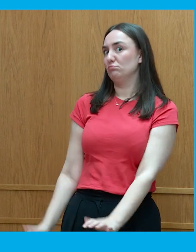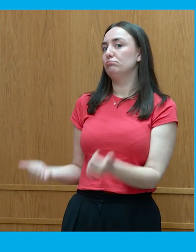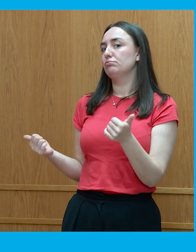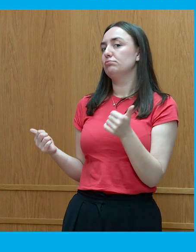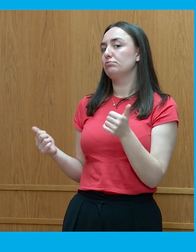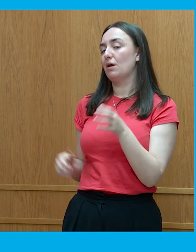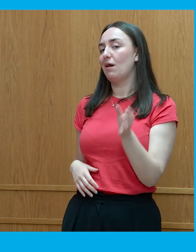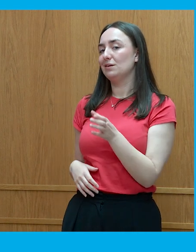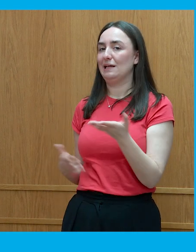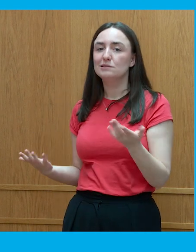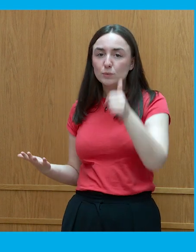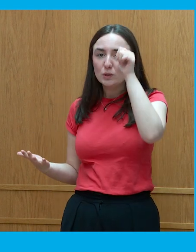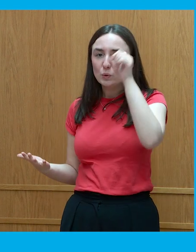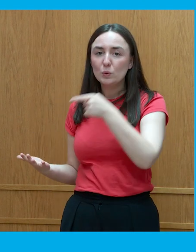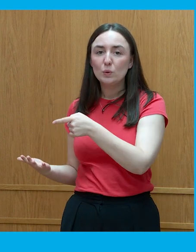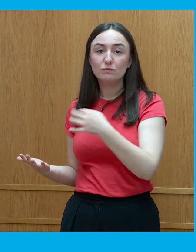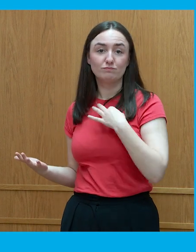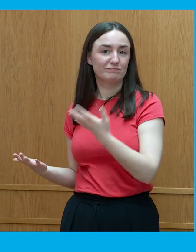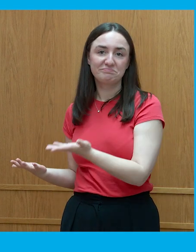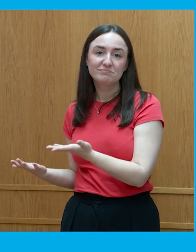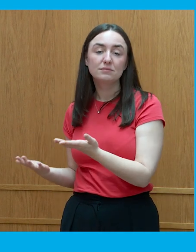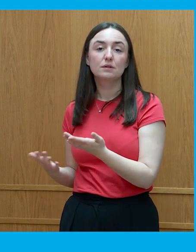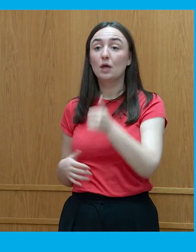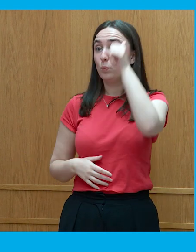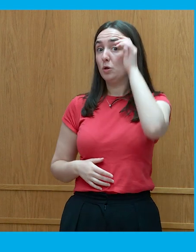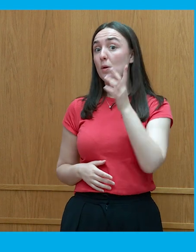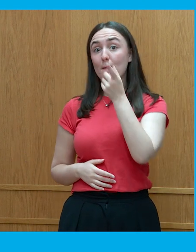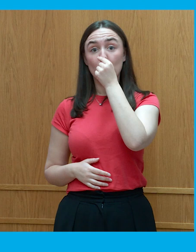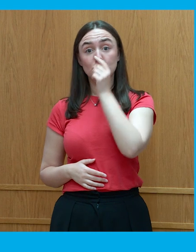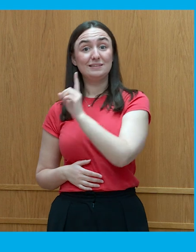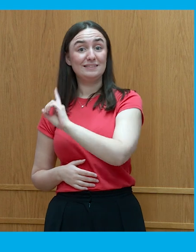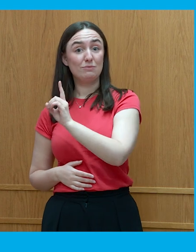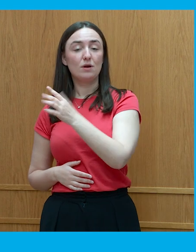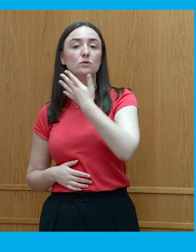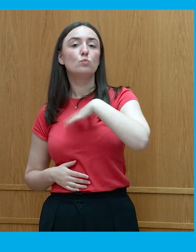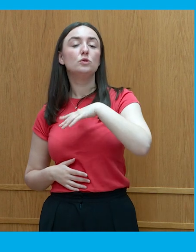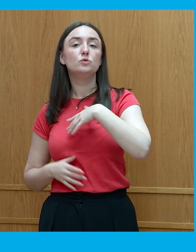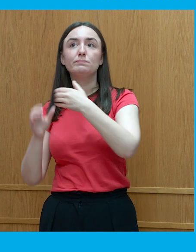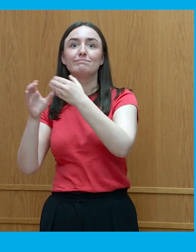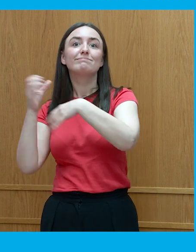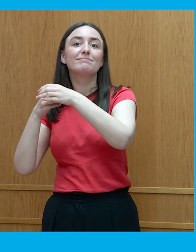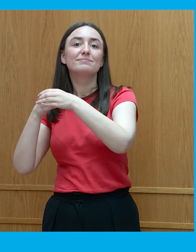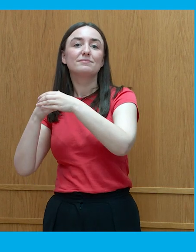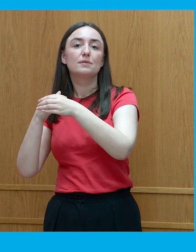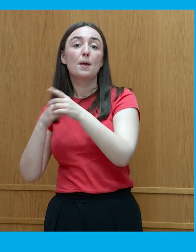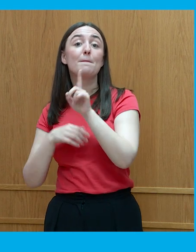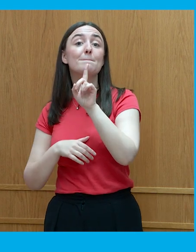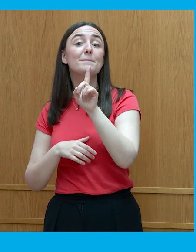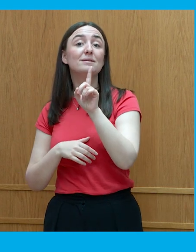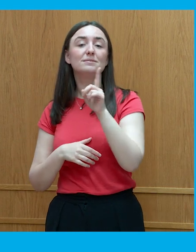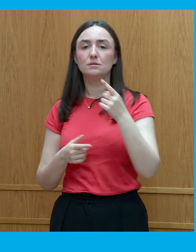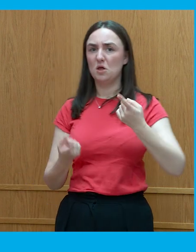But we thought that Democrats might want to change their nominee, but we didn't think that they